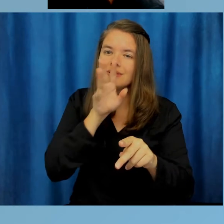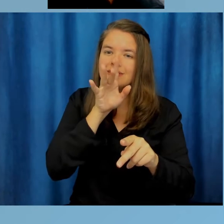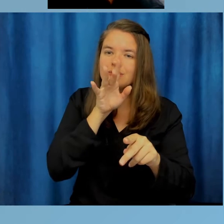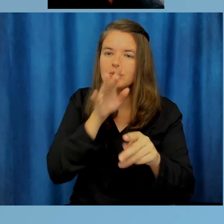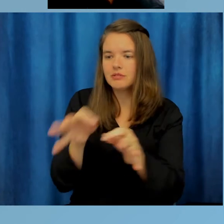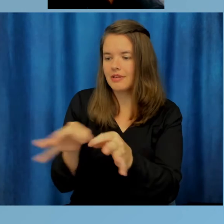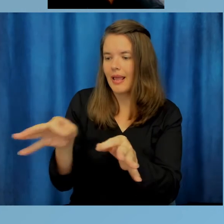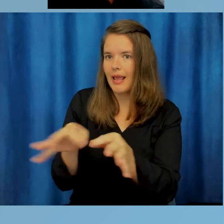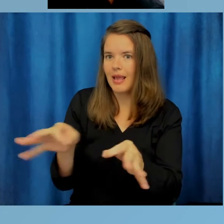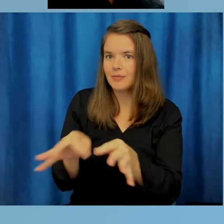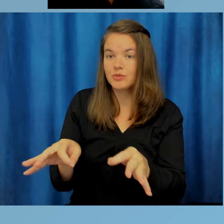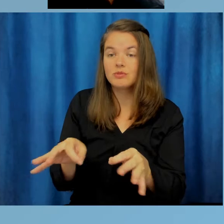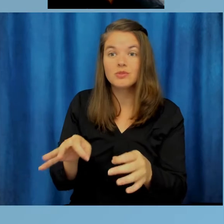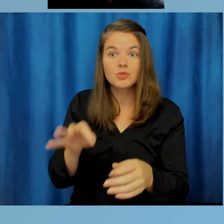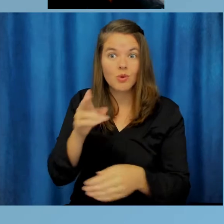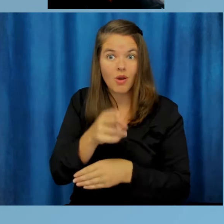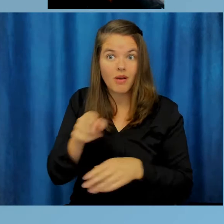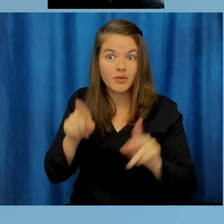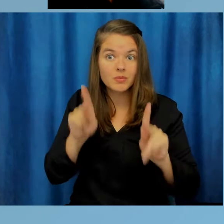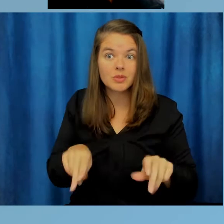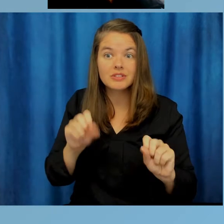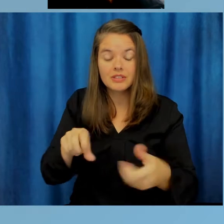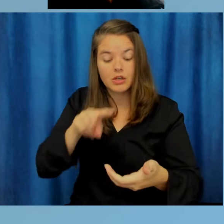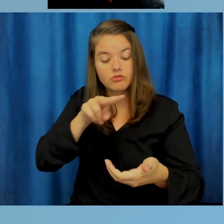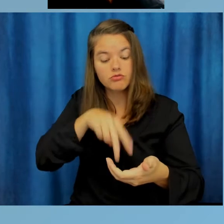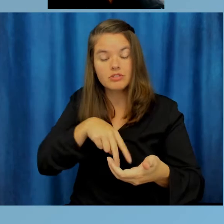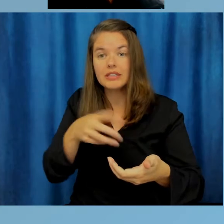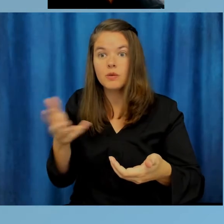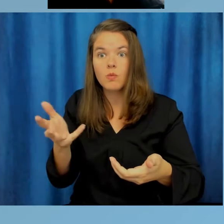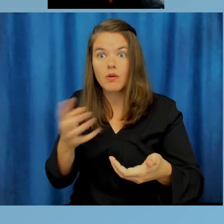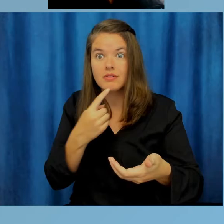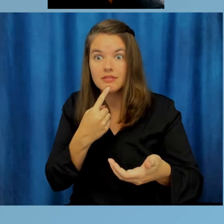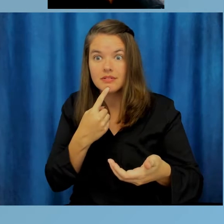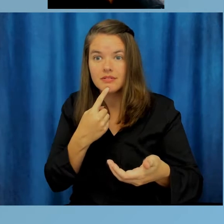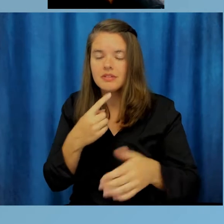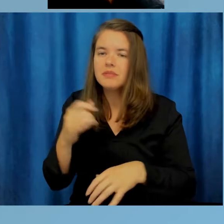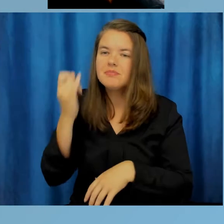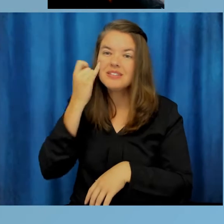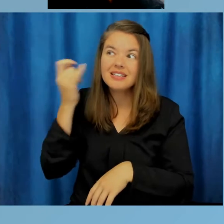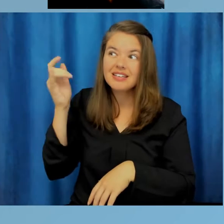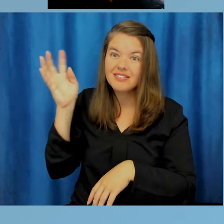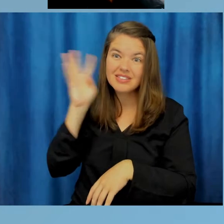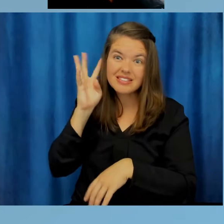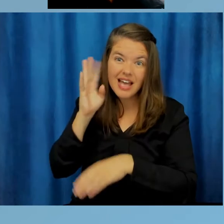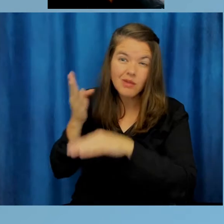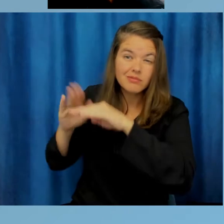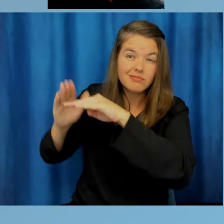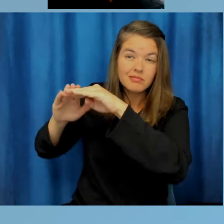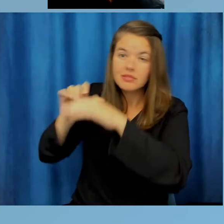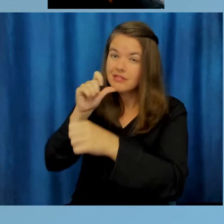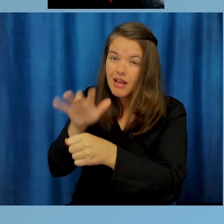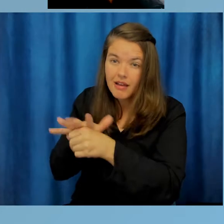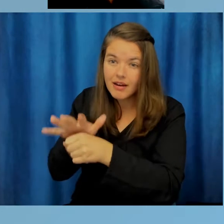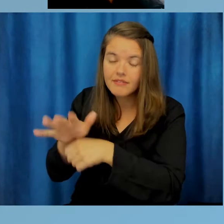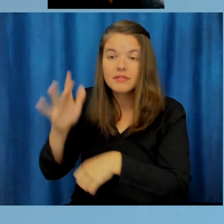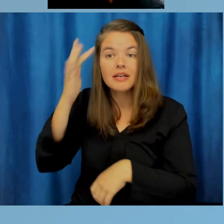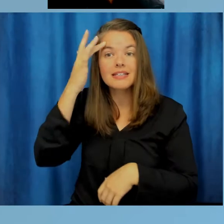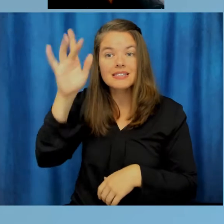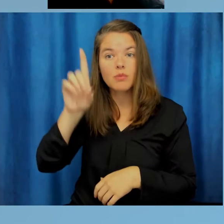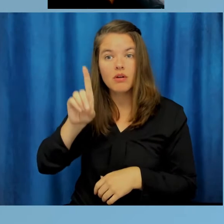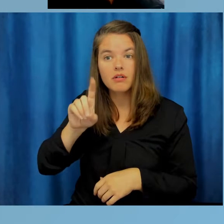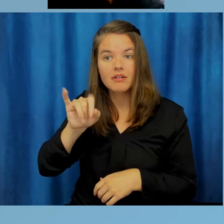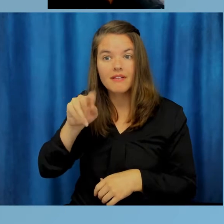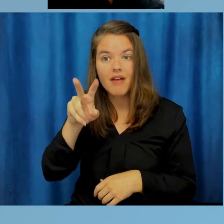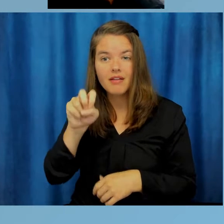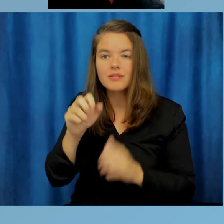of hearing person can read what's being said. So again, if amplification is not enough, having a smart device